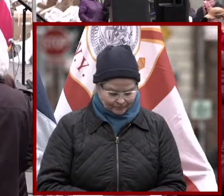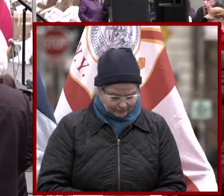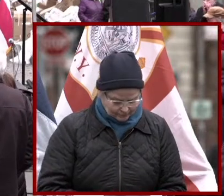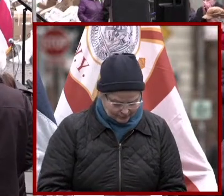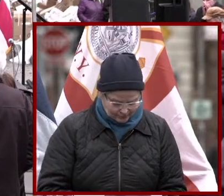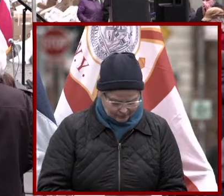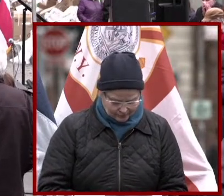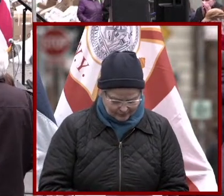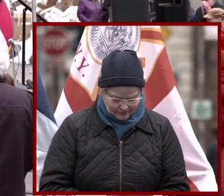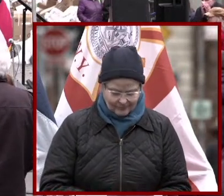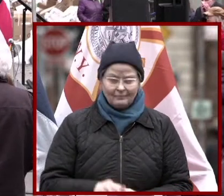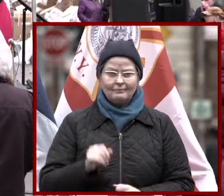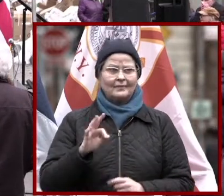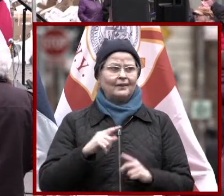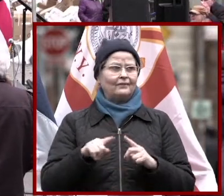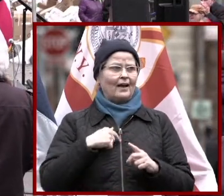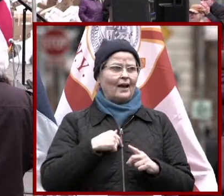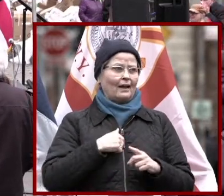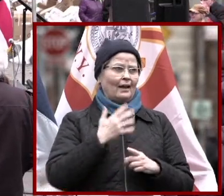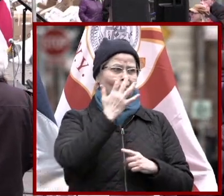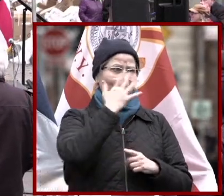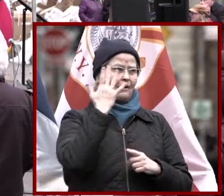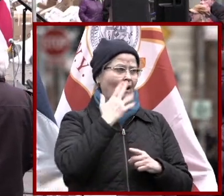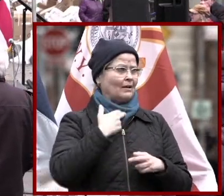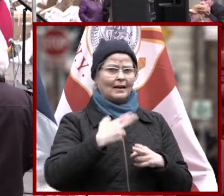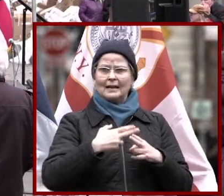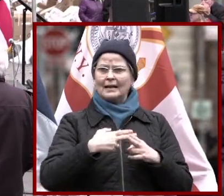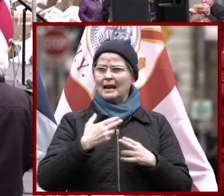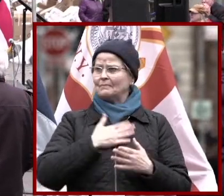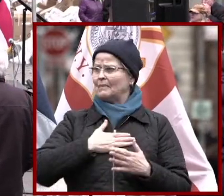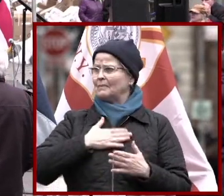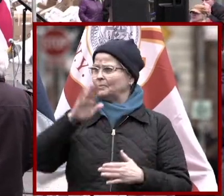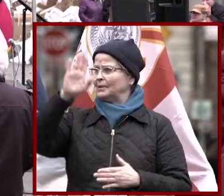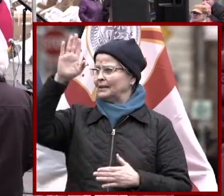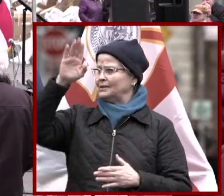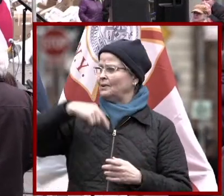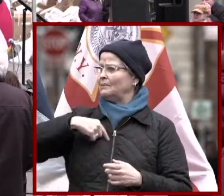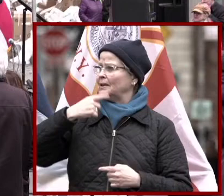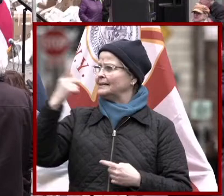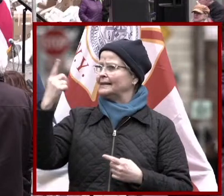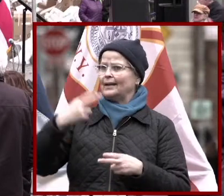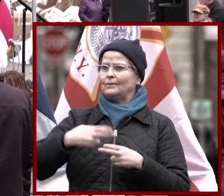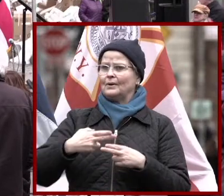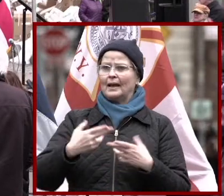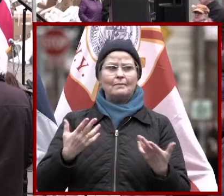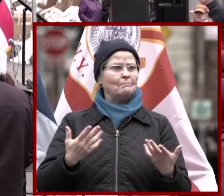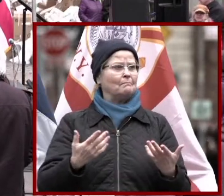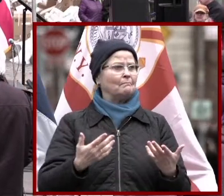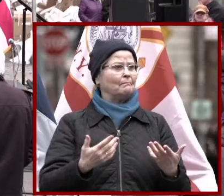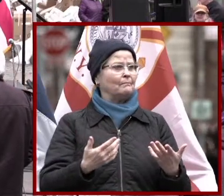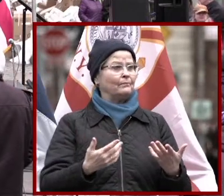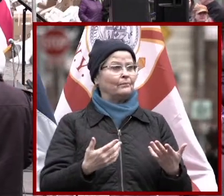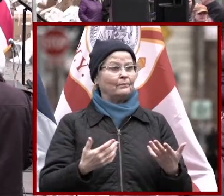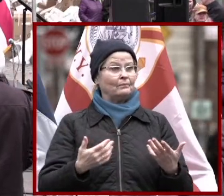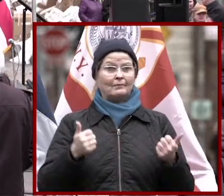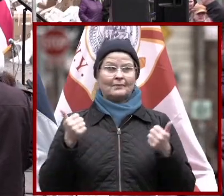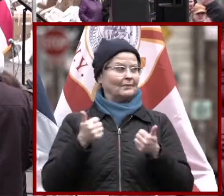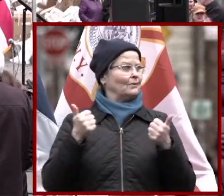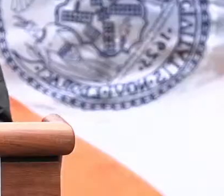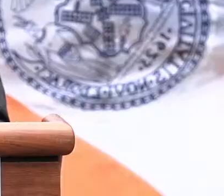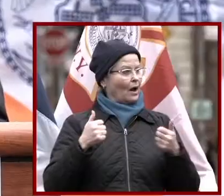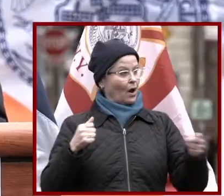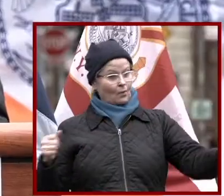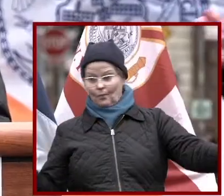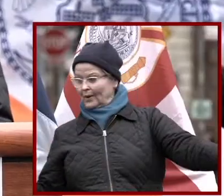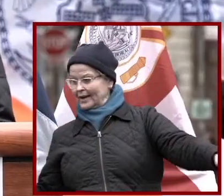If I have omitted anyone, could you please raise your hand, say your name? Hey, pretty